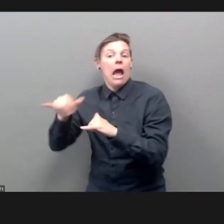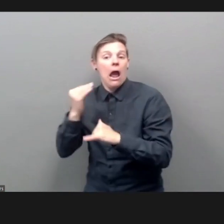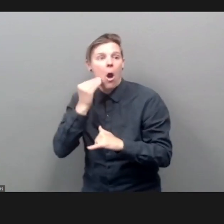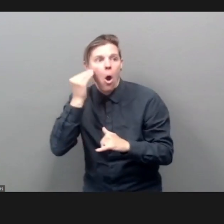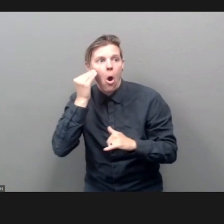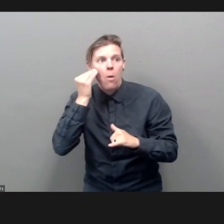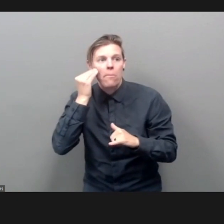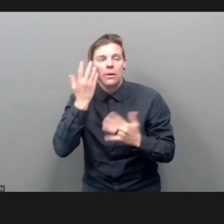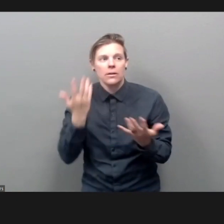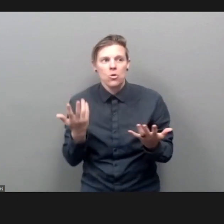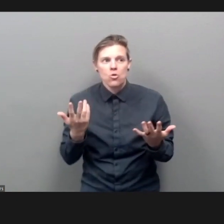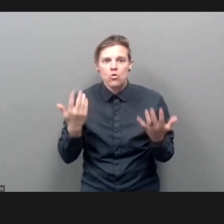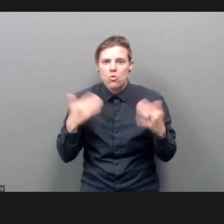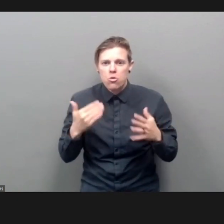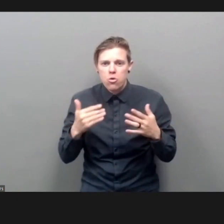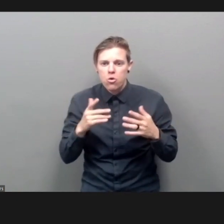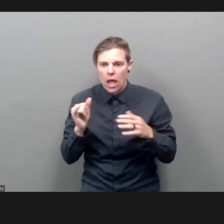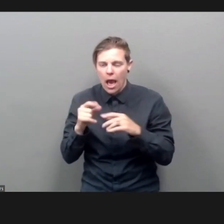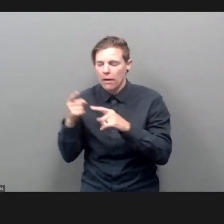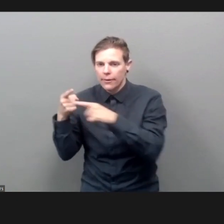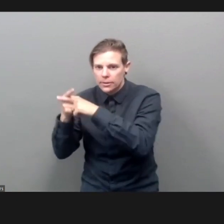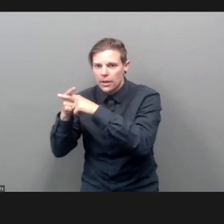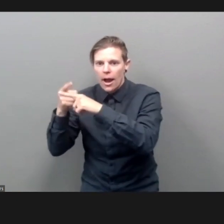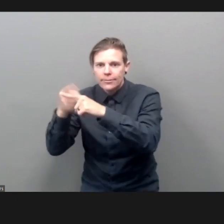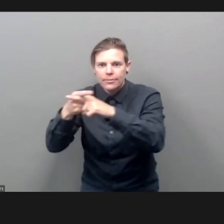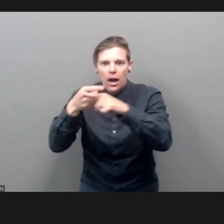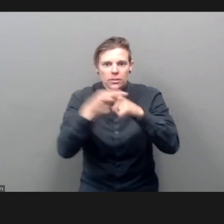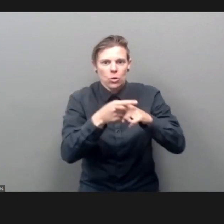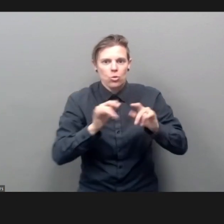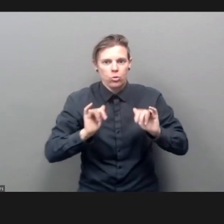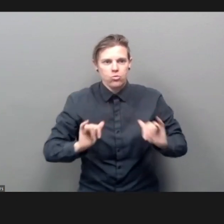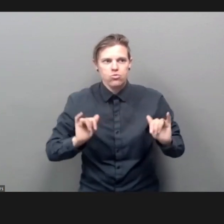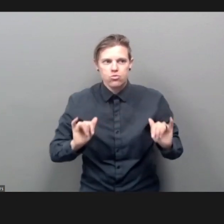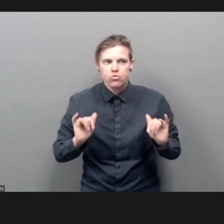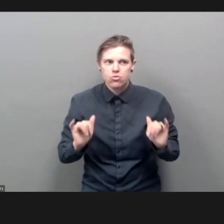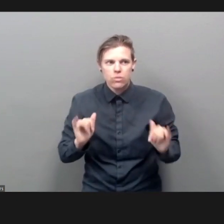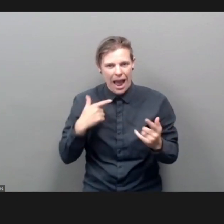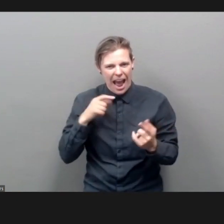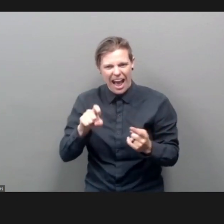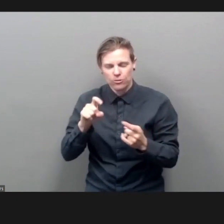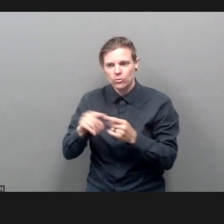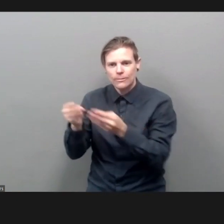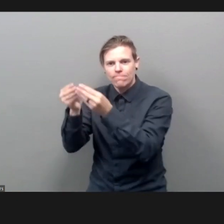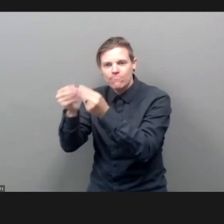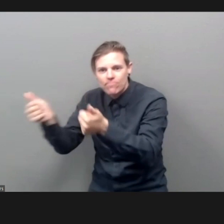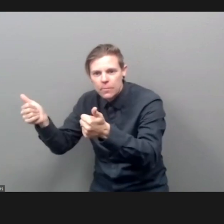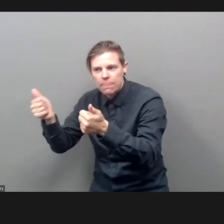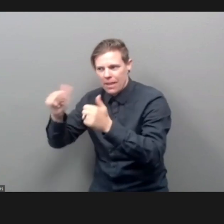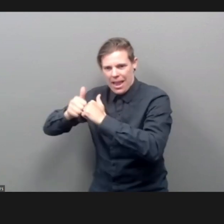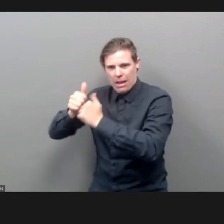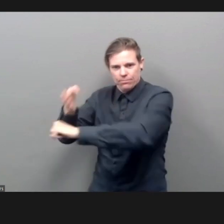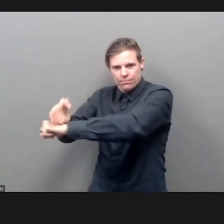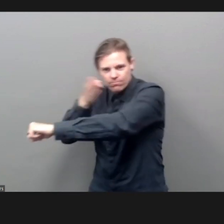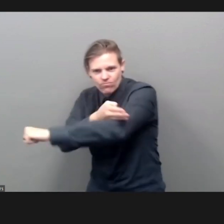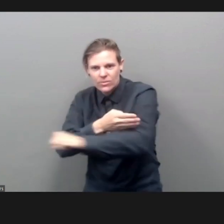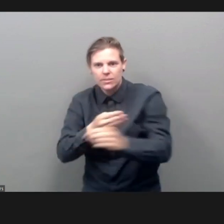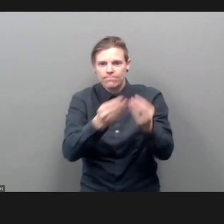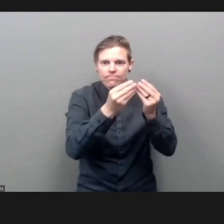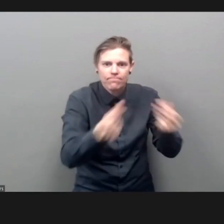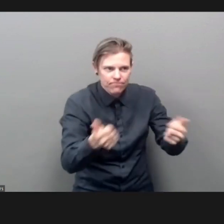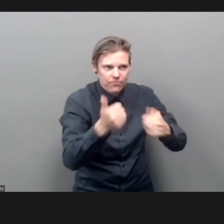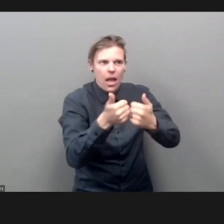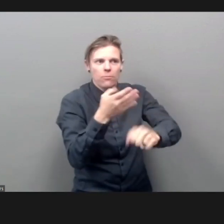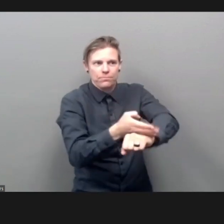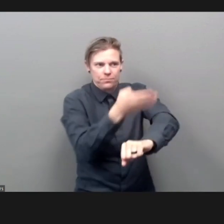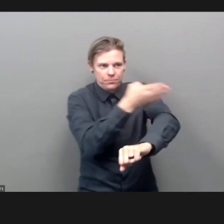issues we have to get addressed. Here's what we believe is going on, which is why I wanted to talk